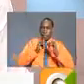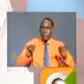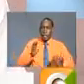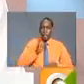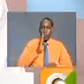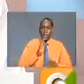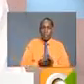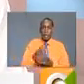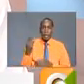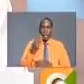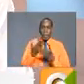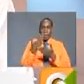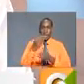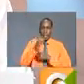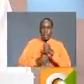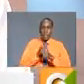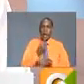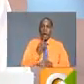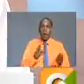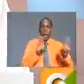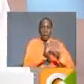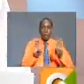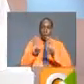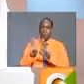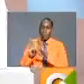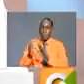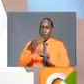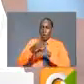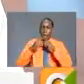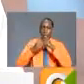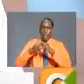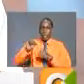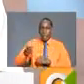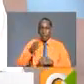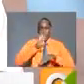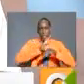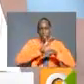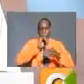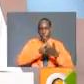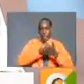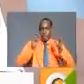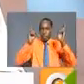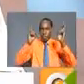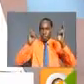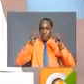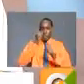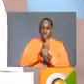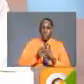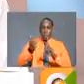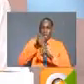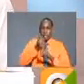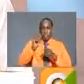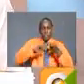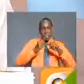in April last year, he ordered a shutdown of over 6,000 churches that, quote, did not meet the